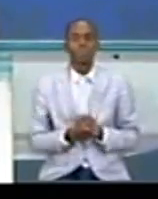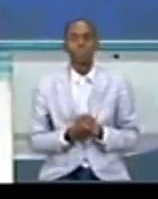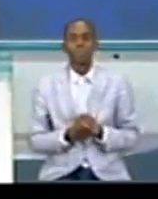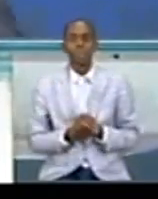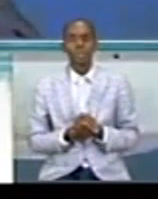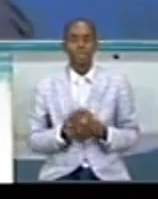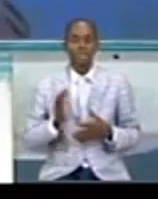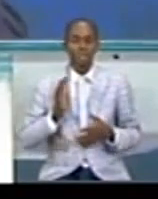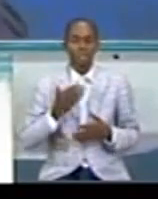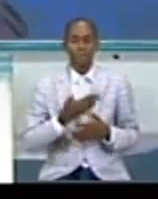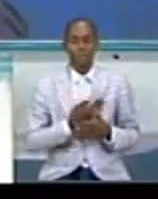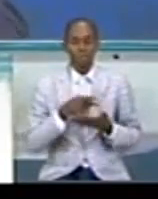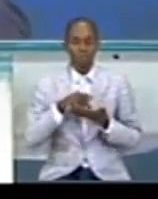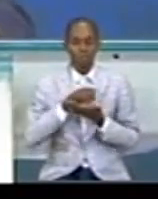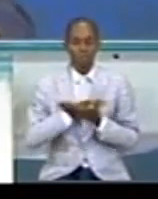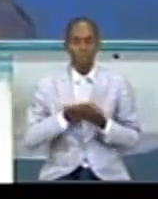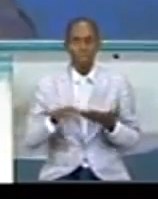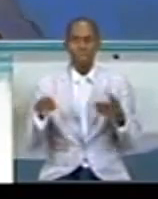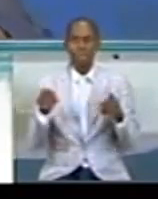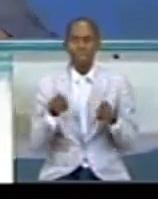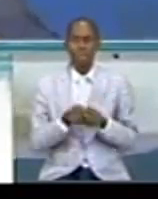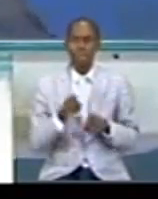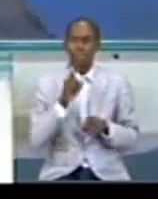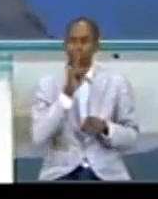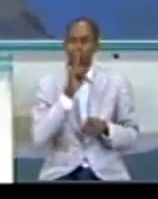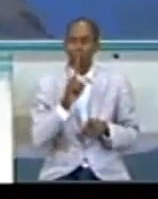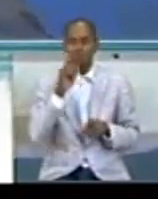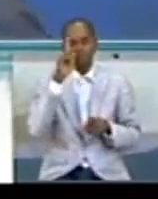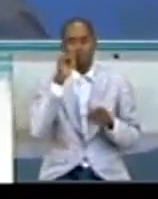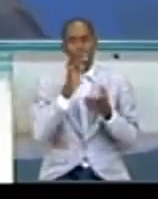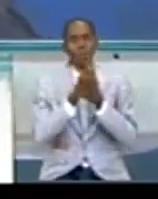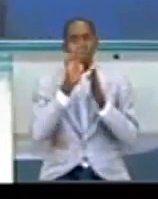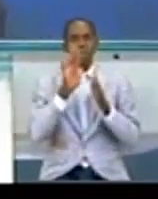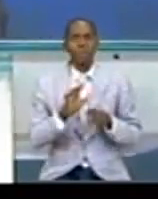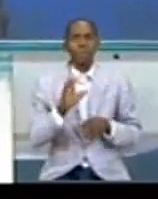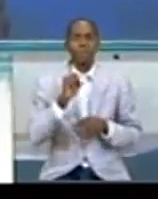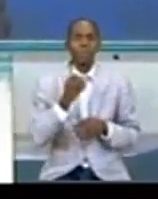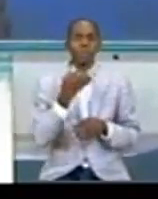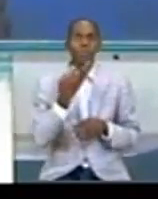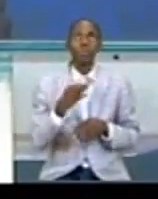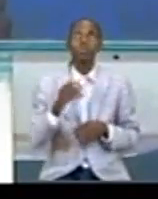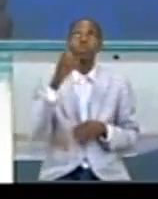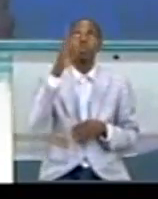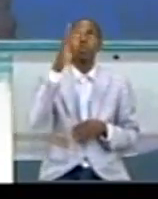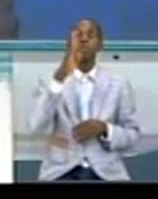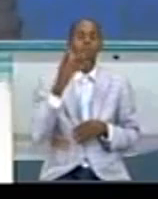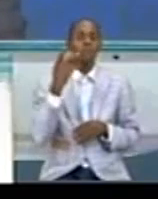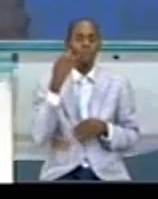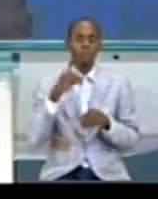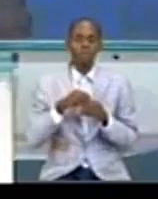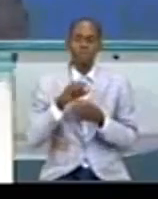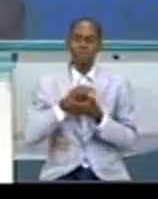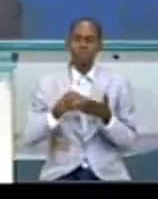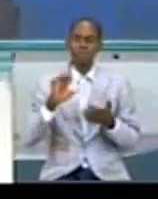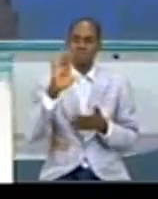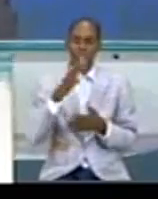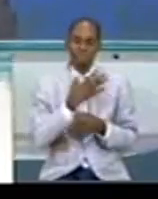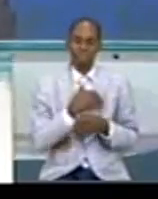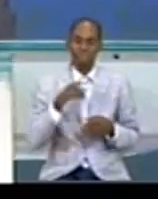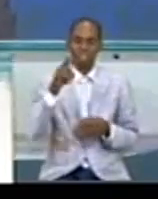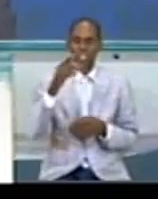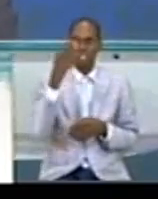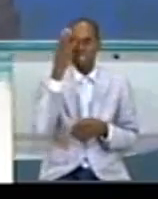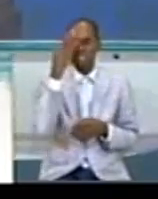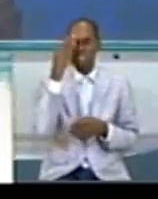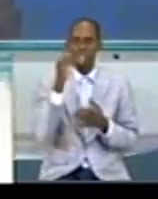Our purity as true saints of God. Look at verse 5. And ye know